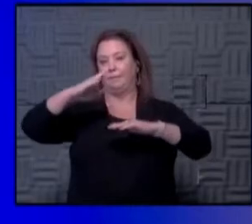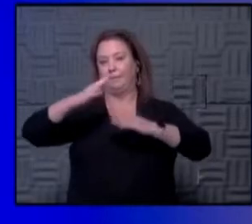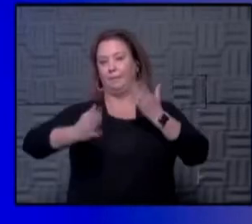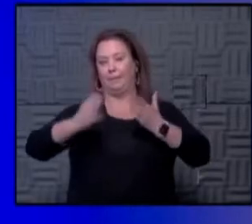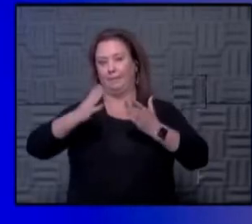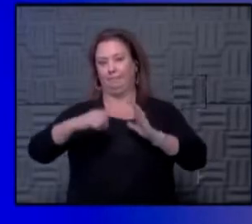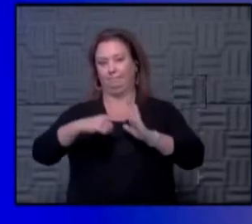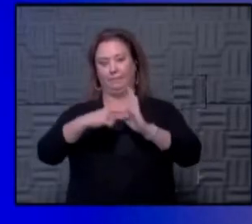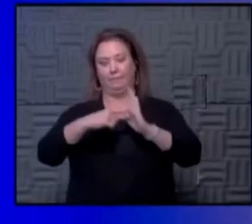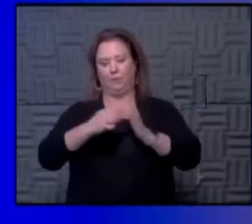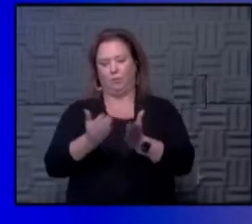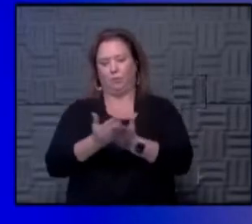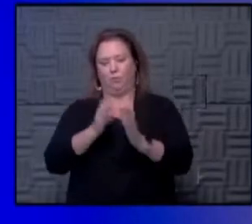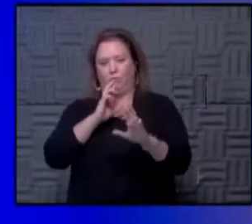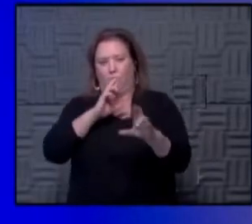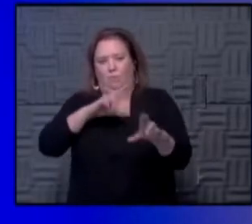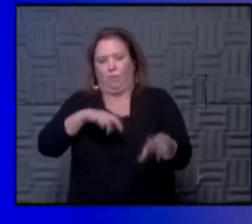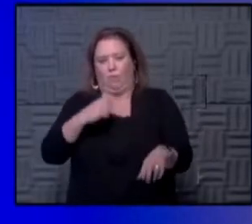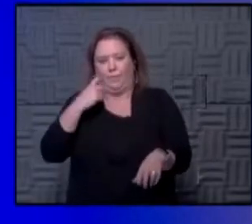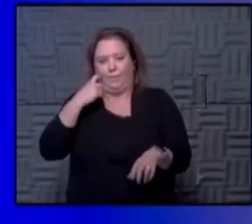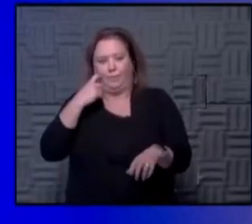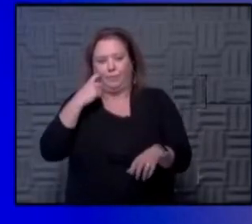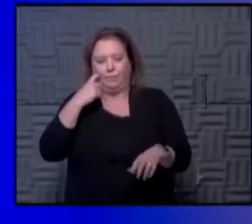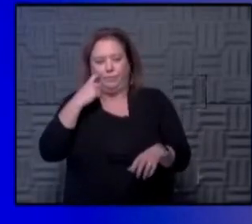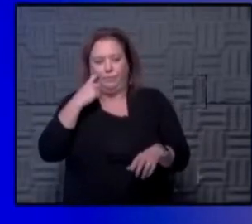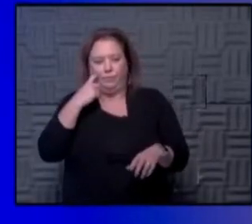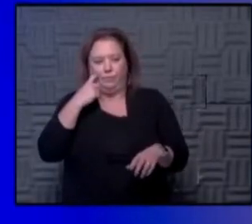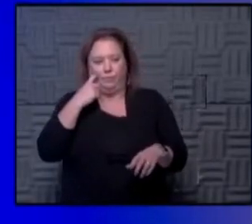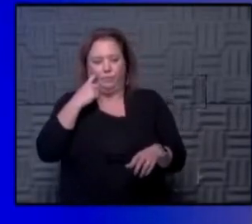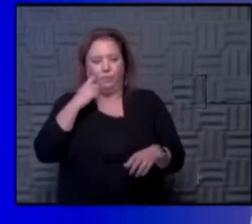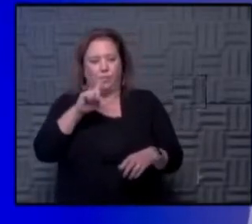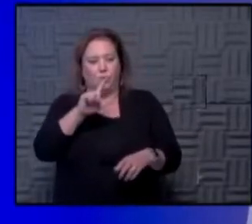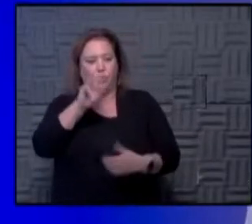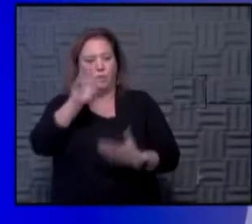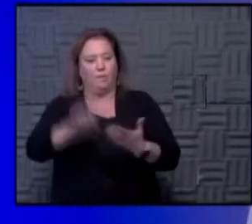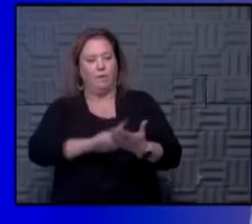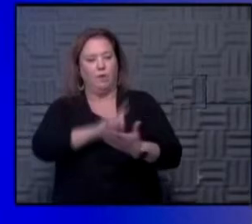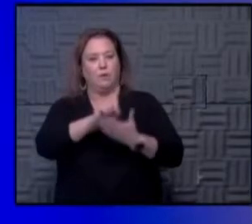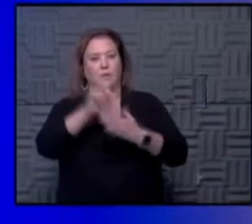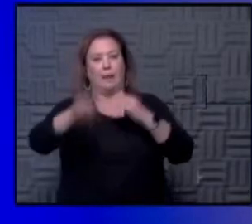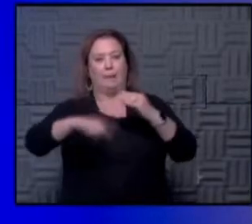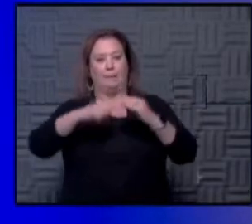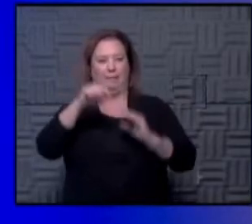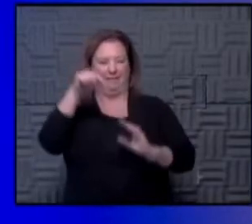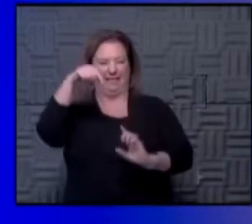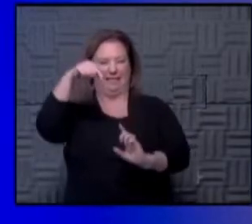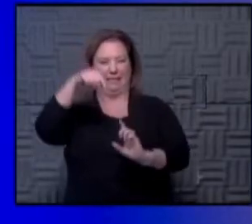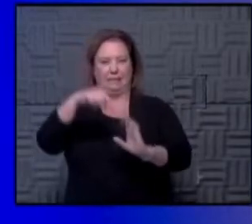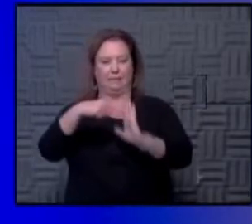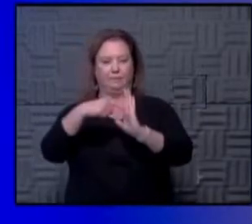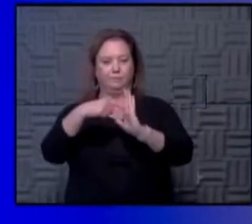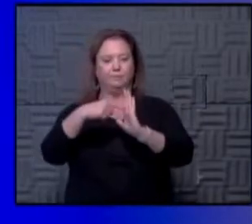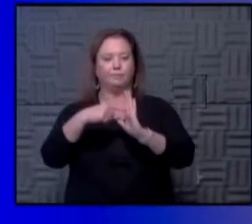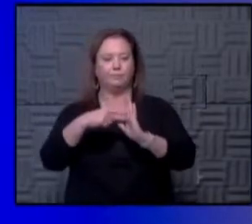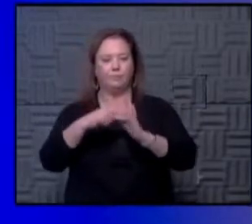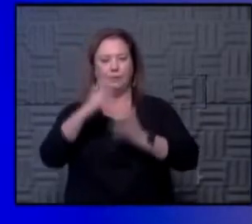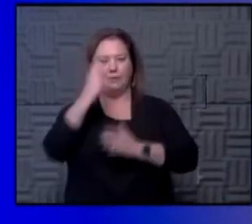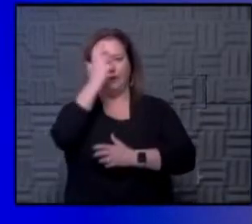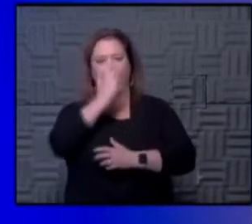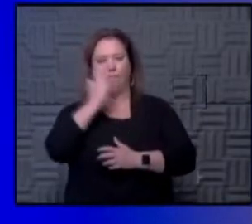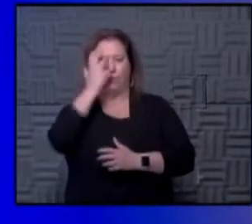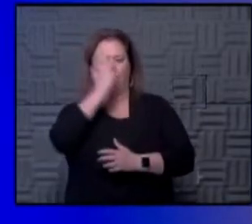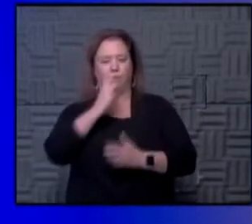that symptom. There was a new report out just in the last 24 hours about this type of symptom, about encephalopathy or